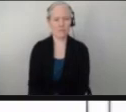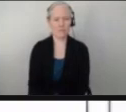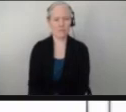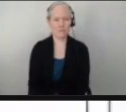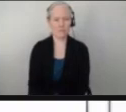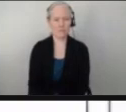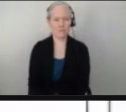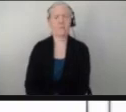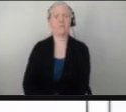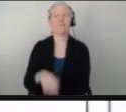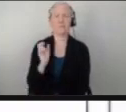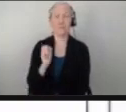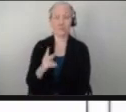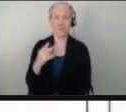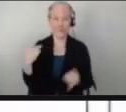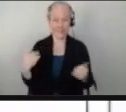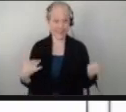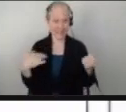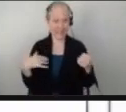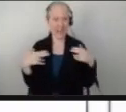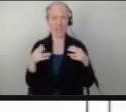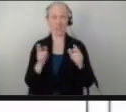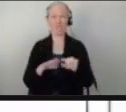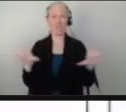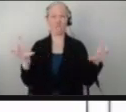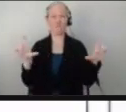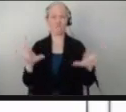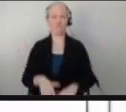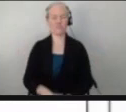Okay, now let me share my screen.